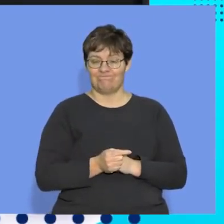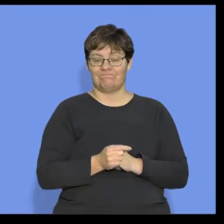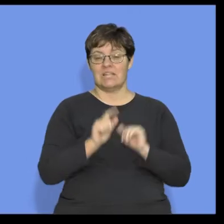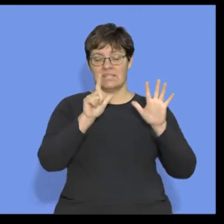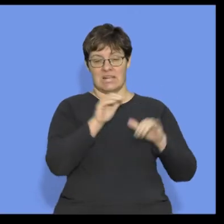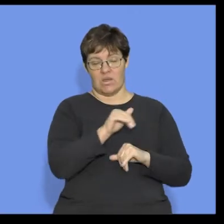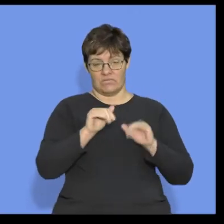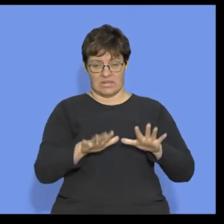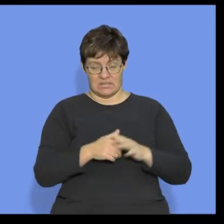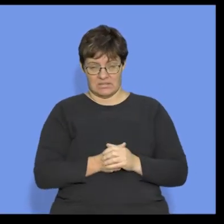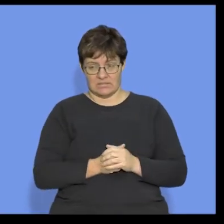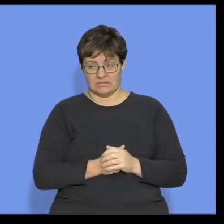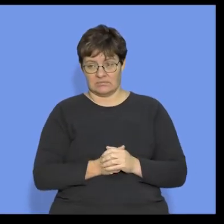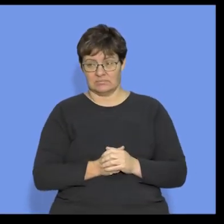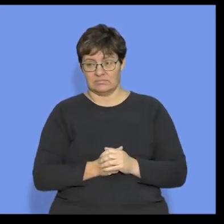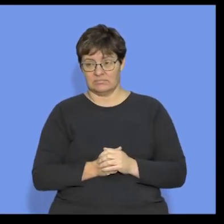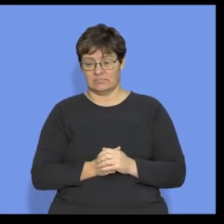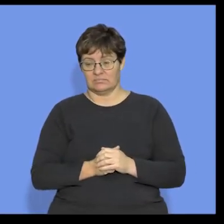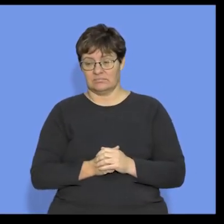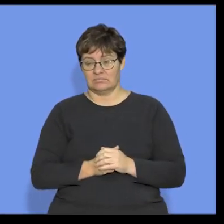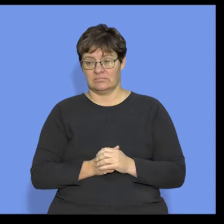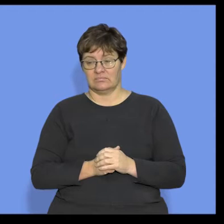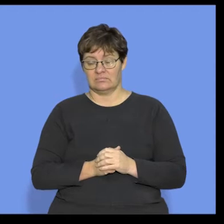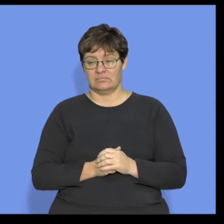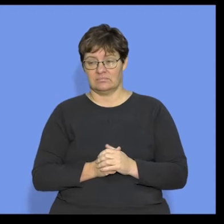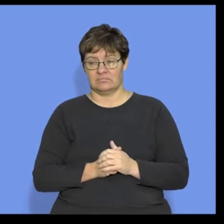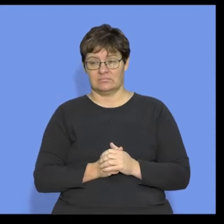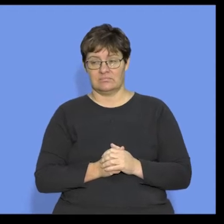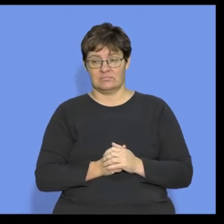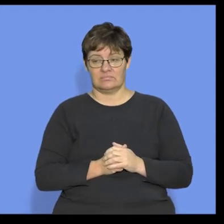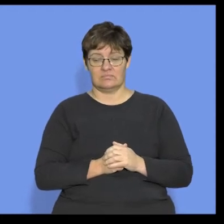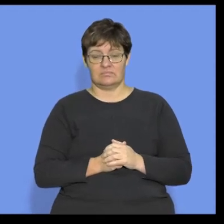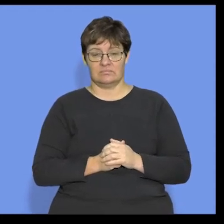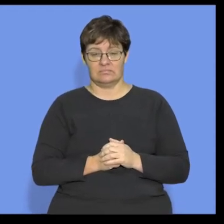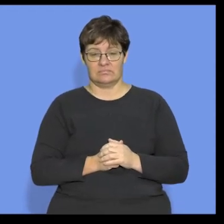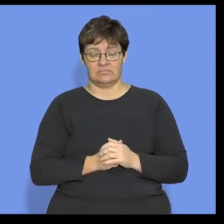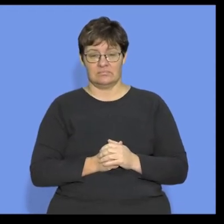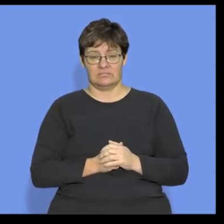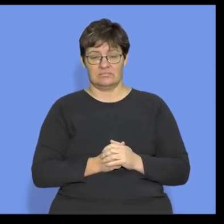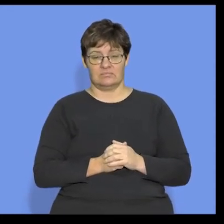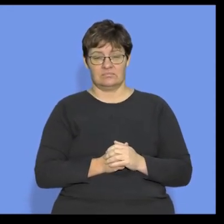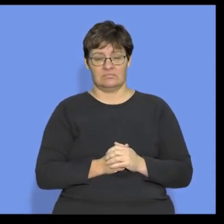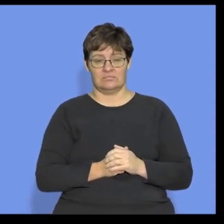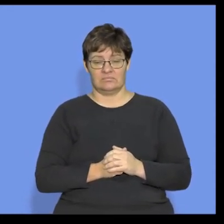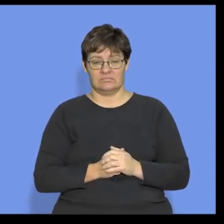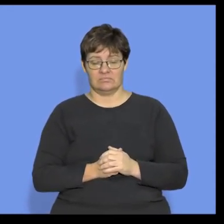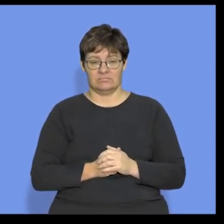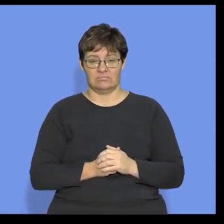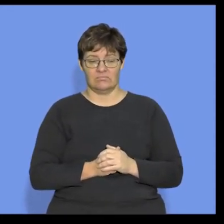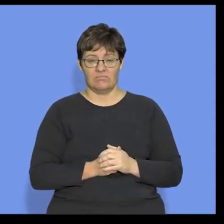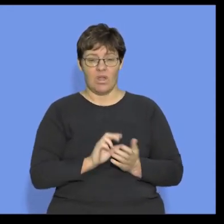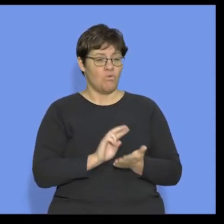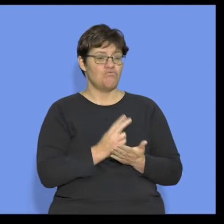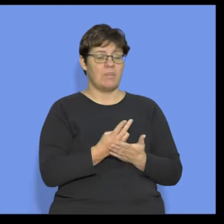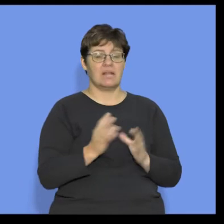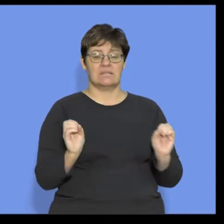10. Then you draw our tree diagram. This is what we get. You draw your line. This is red. But now, we don't replace it